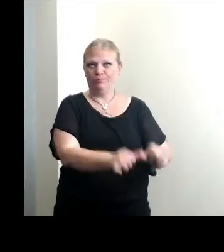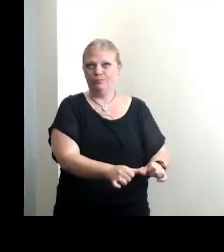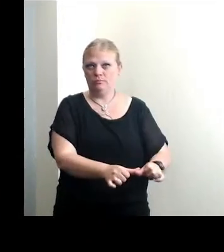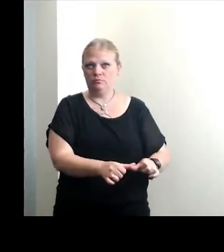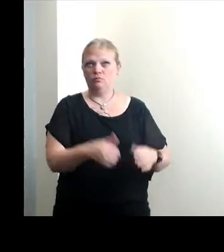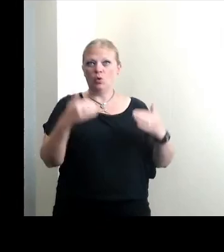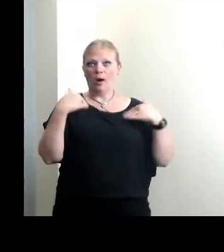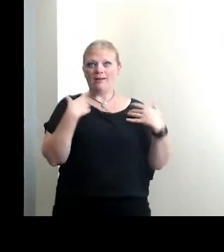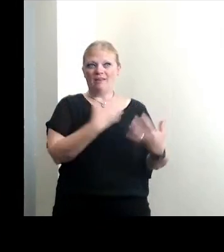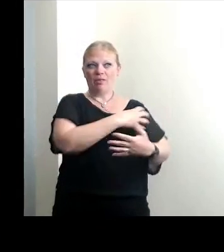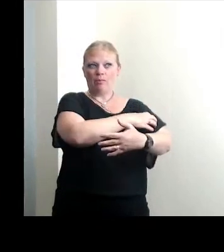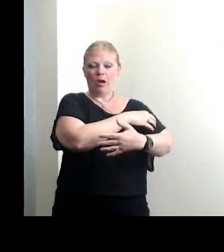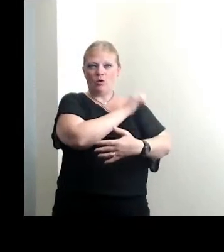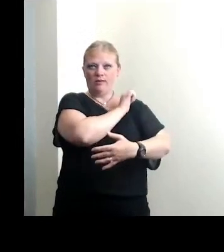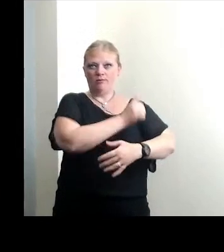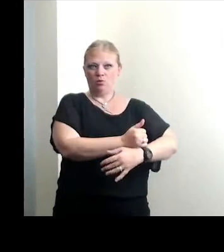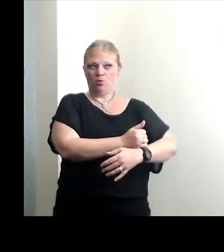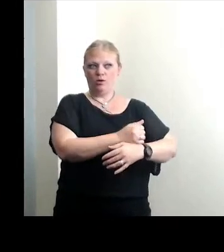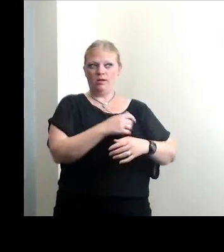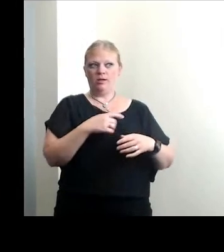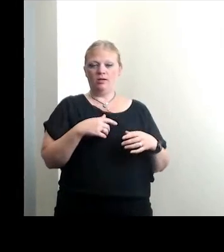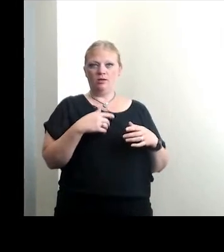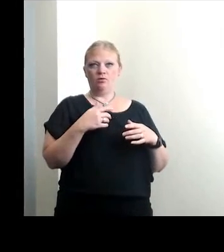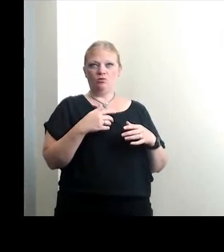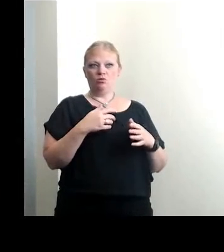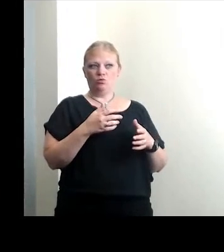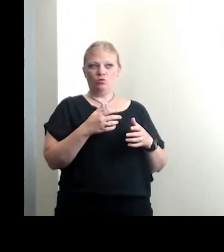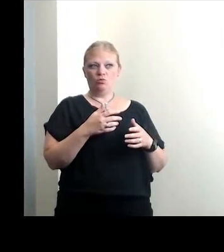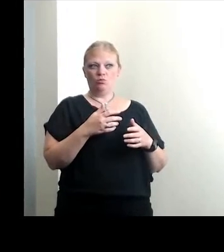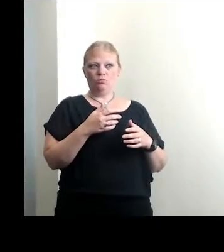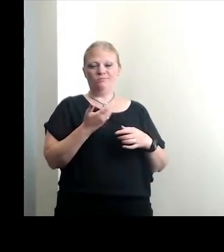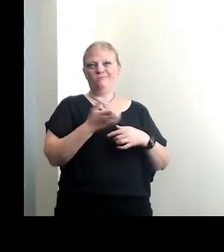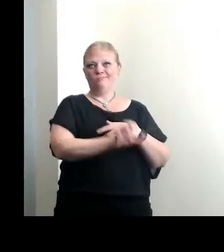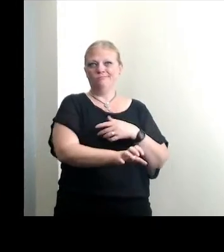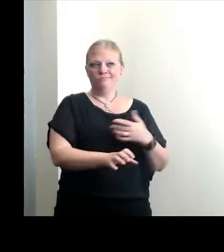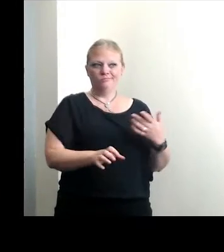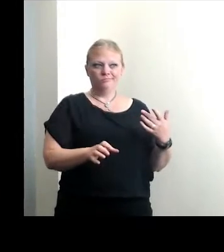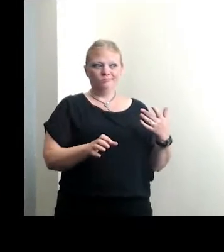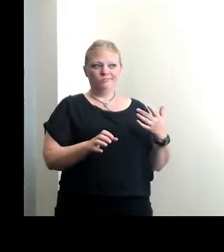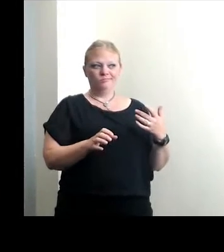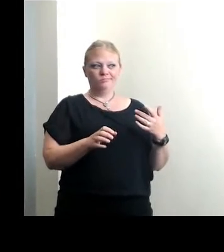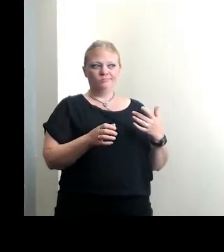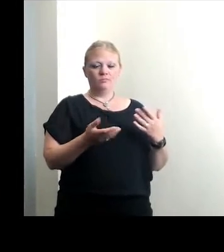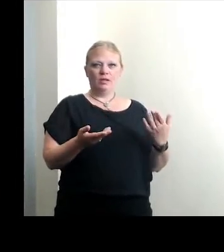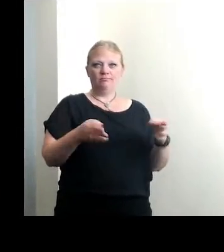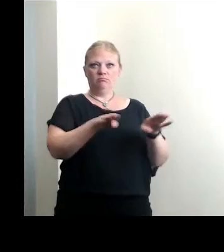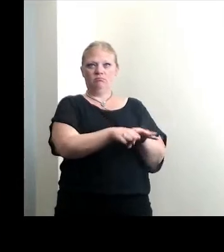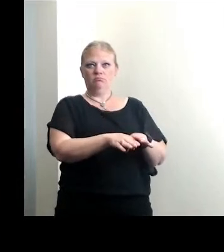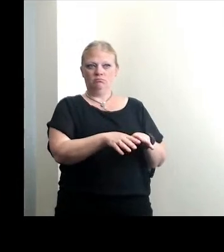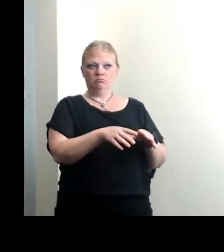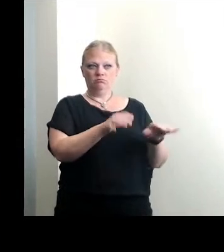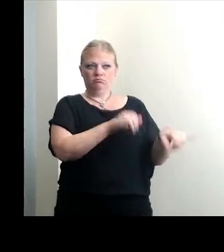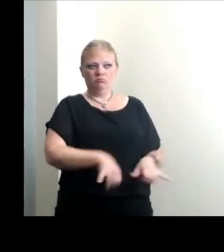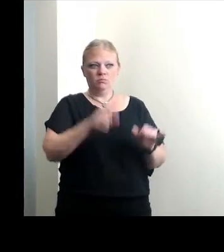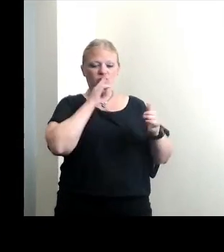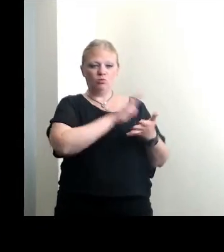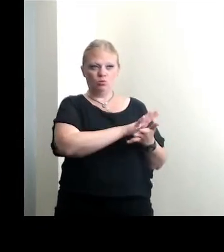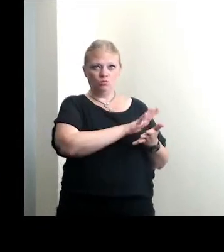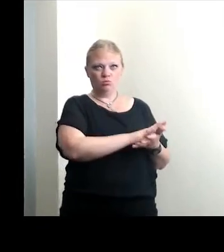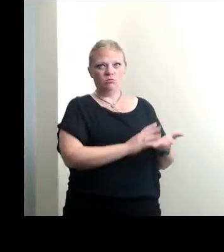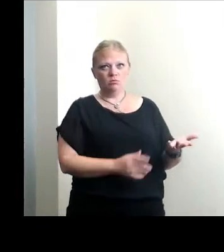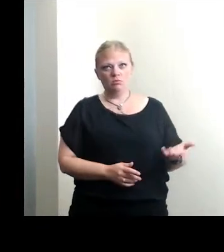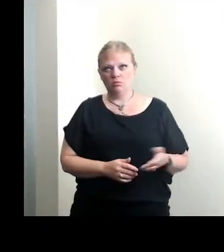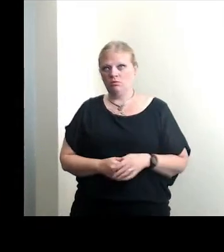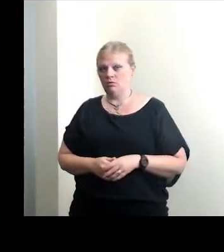the power to impose universal masking in schools, especially if I had the power to shut them down. And as a follow-up to that,